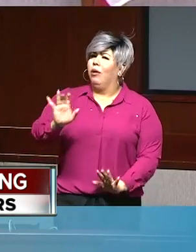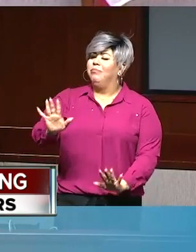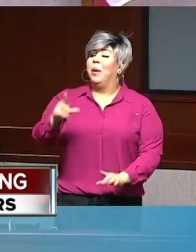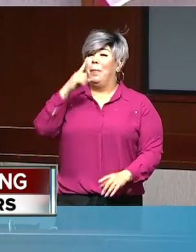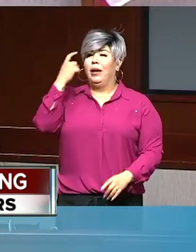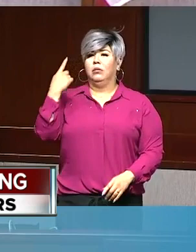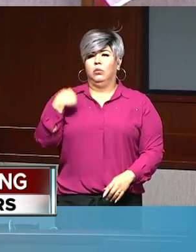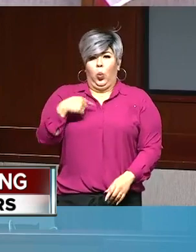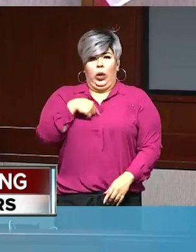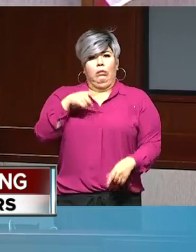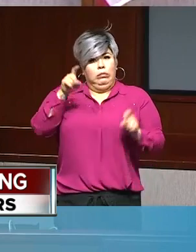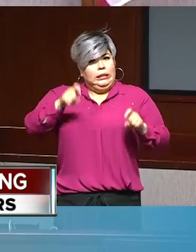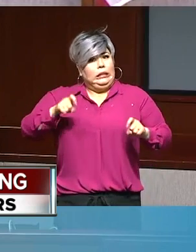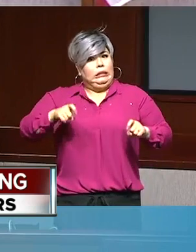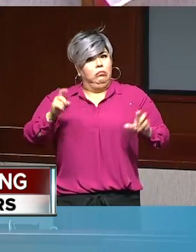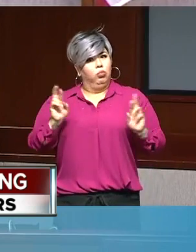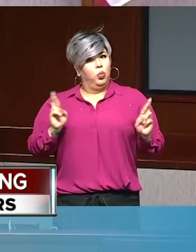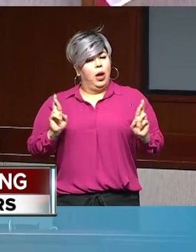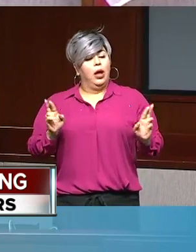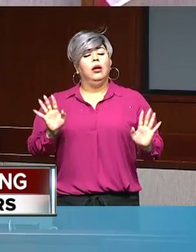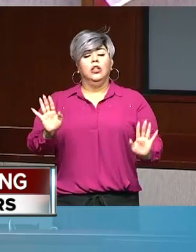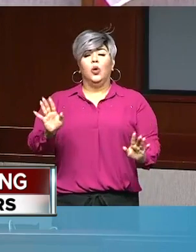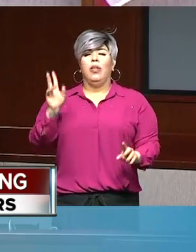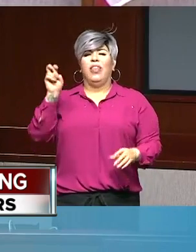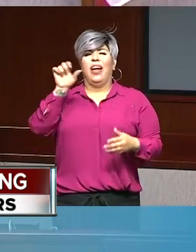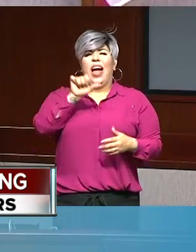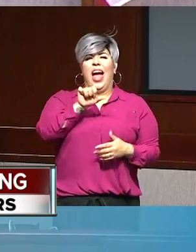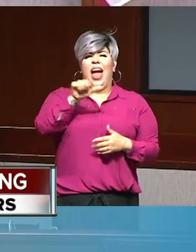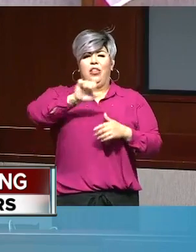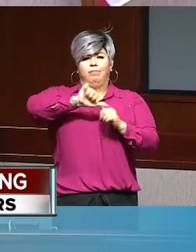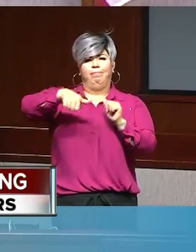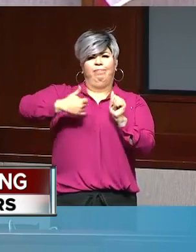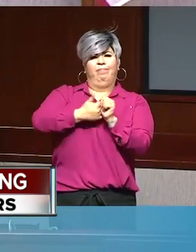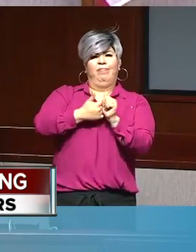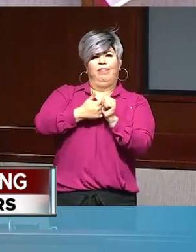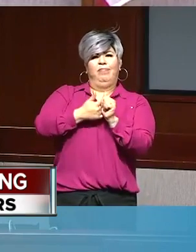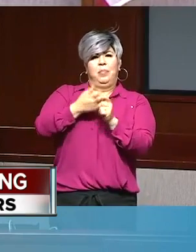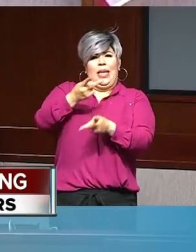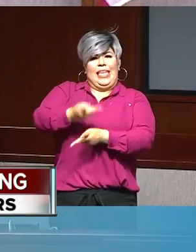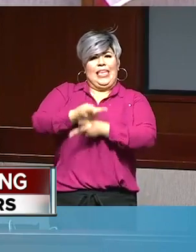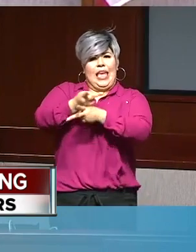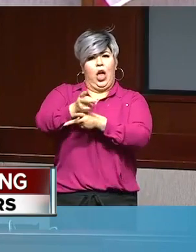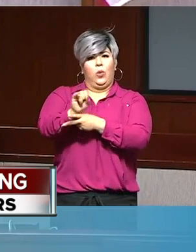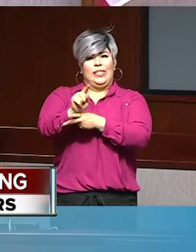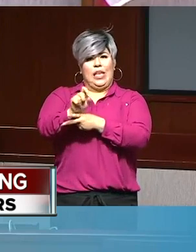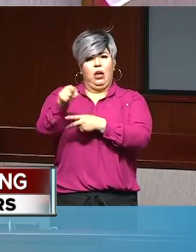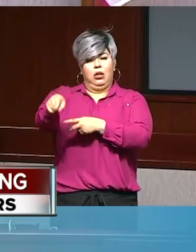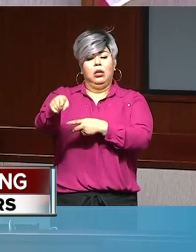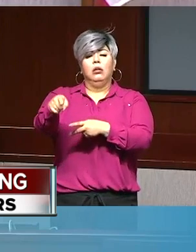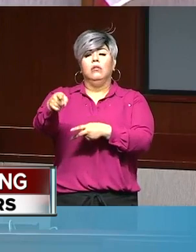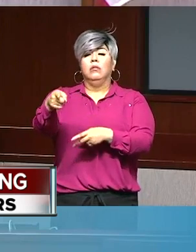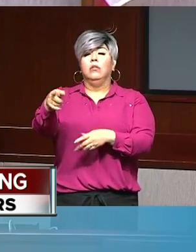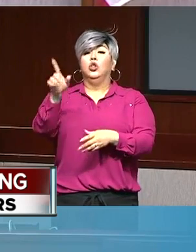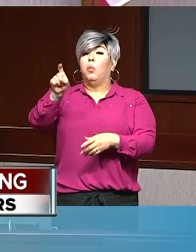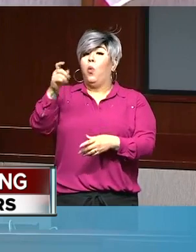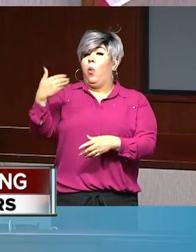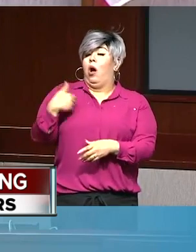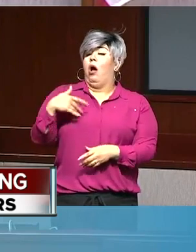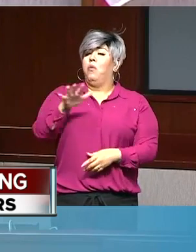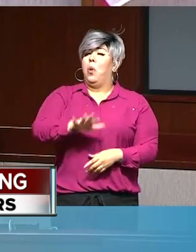be ready. So the alternative care site was designed to hold a maximum of